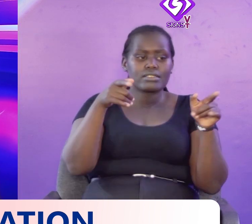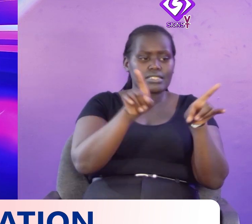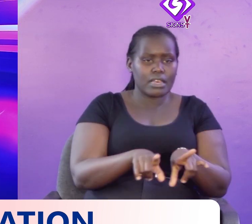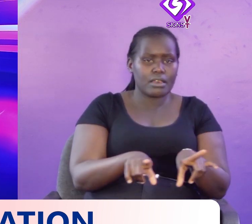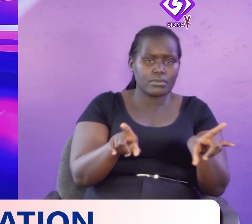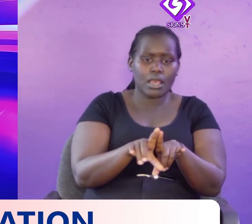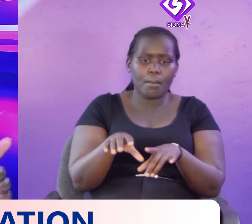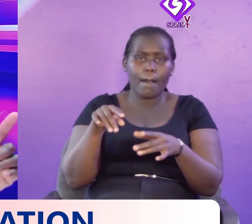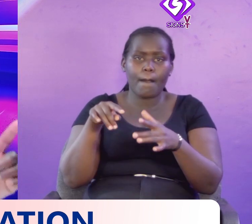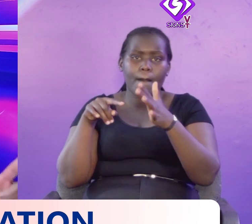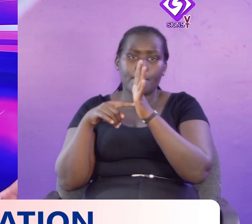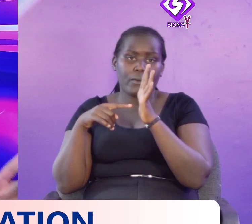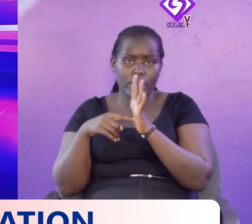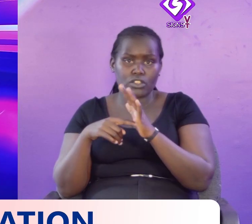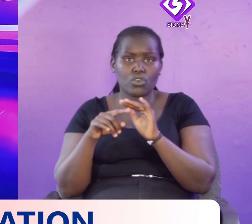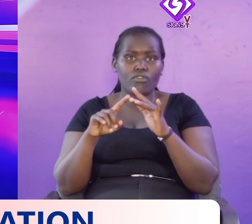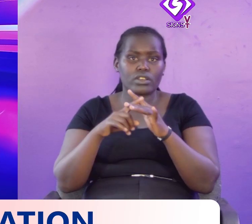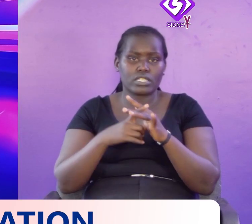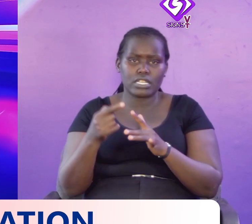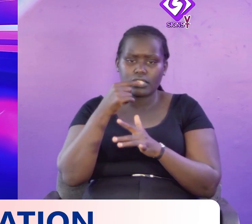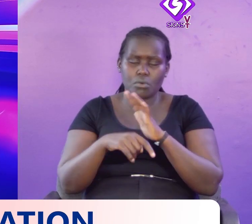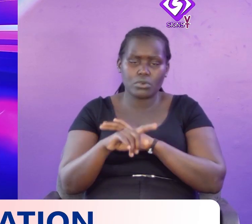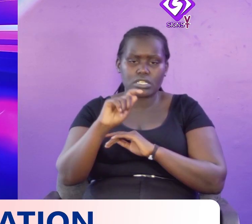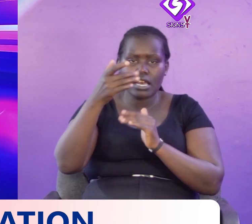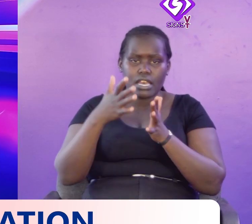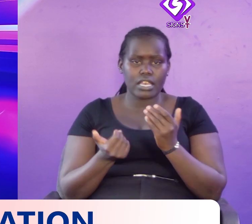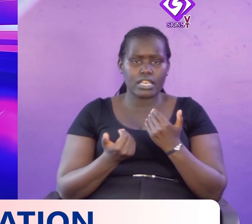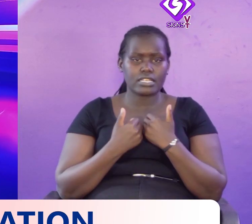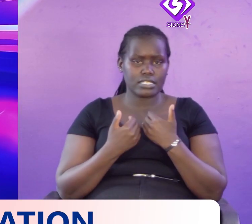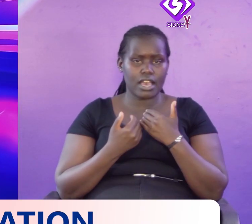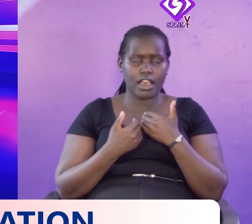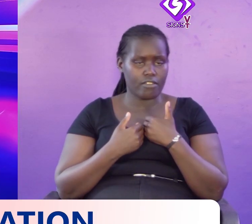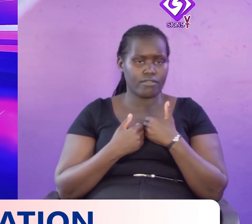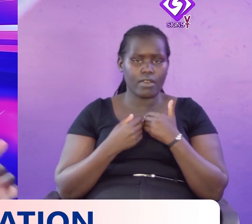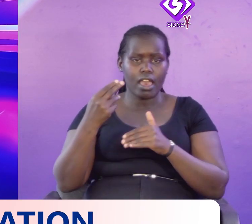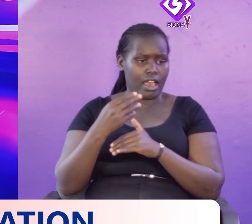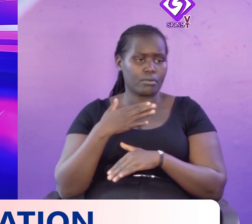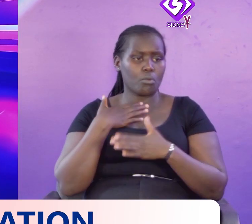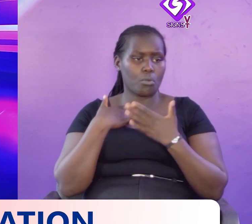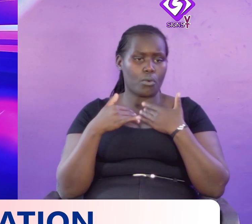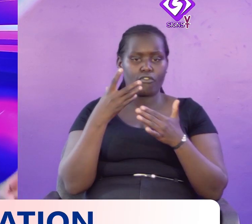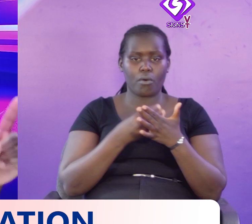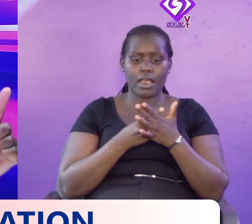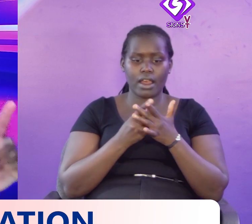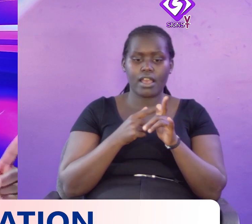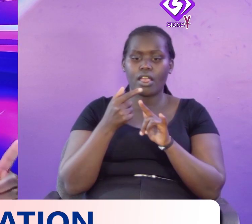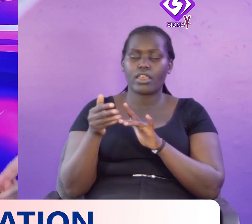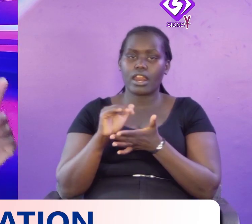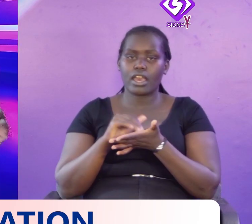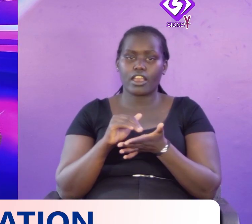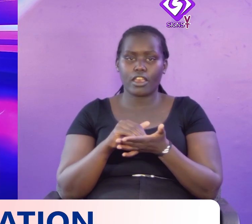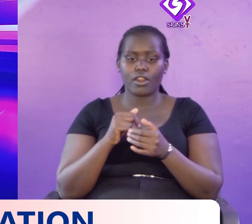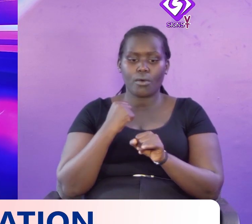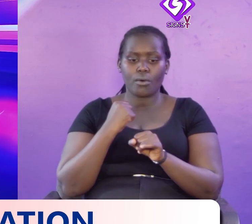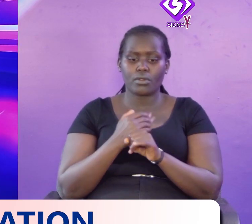of start. Right. I said that Kenyans, we have very high affinity for money. But again, we do very small business,